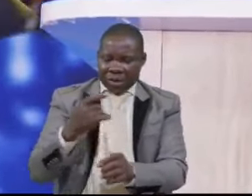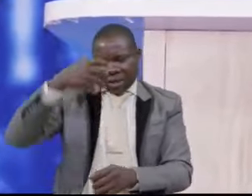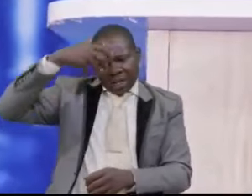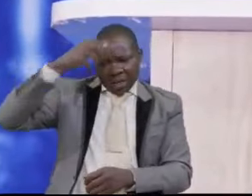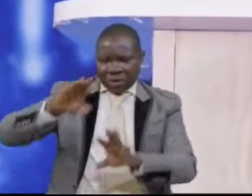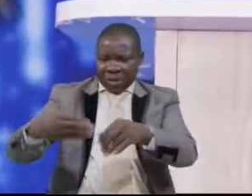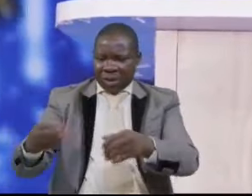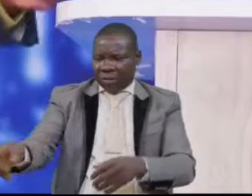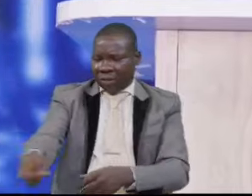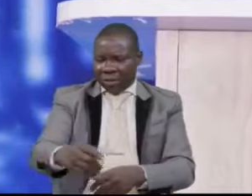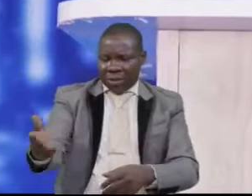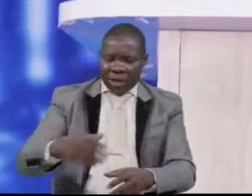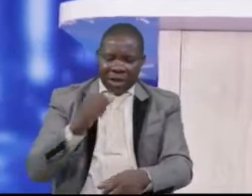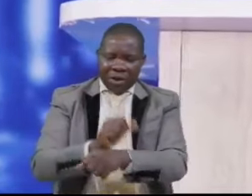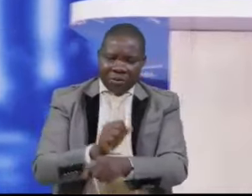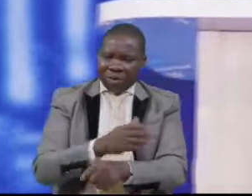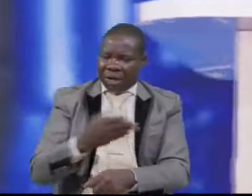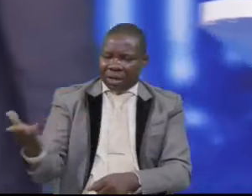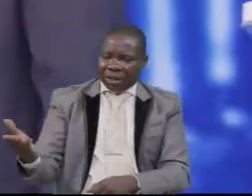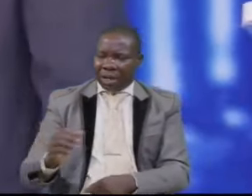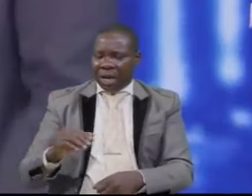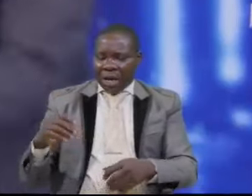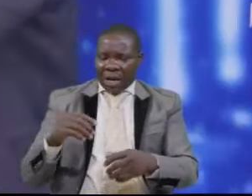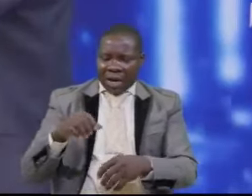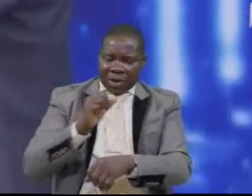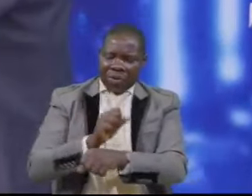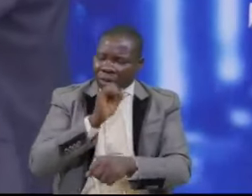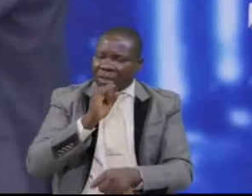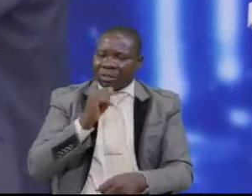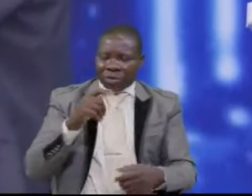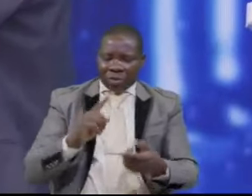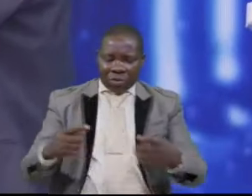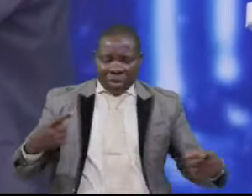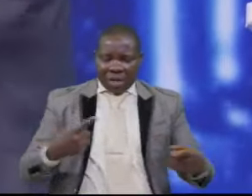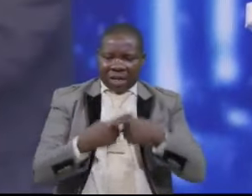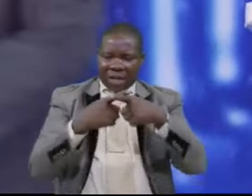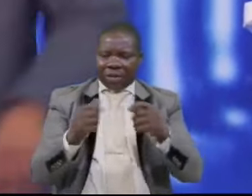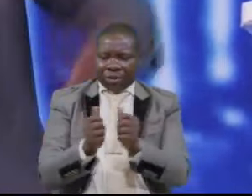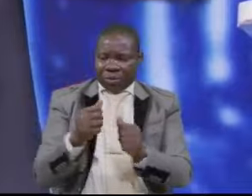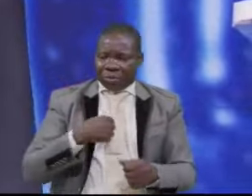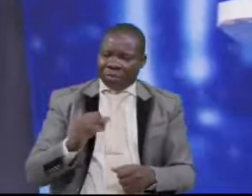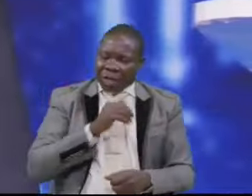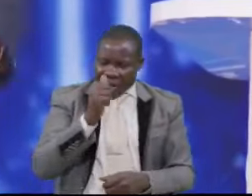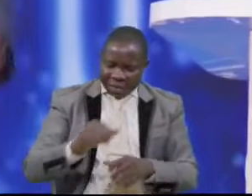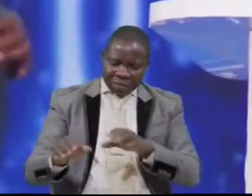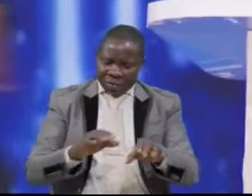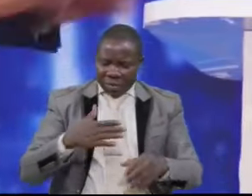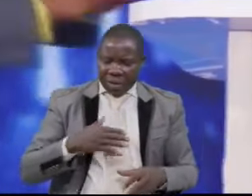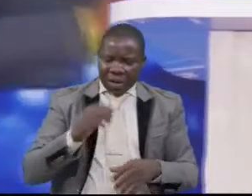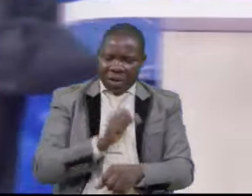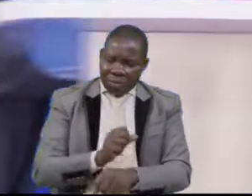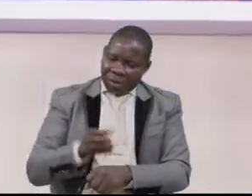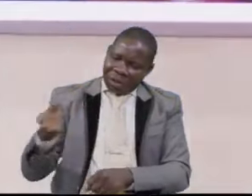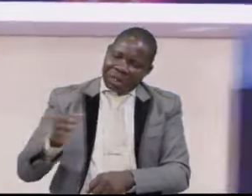the assignments are not to clash. The lions are doing their duty. I will keep on doing my duty. God, I thank you.